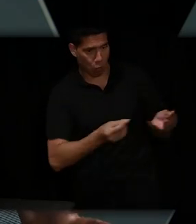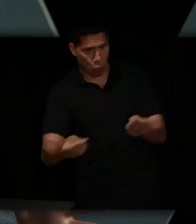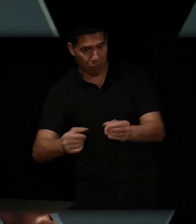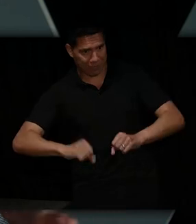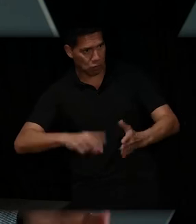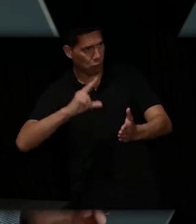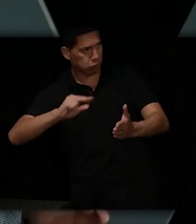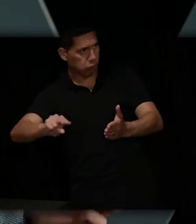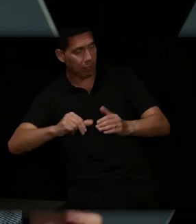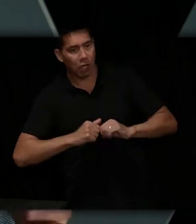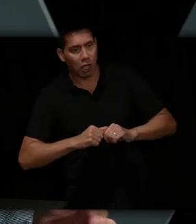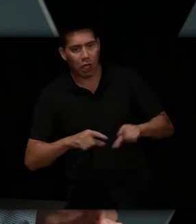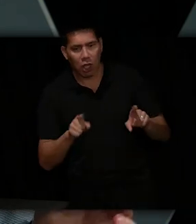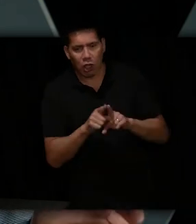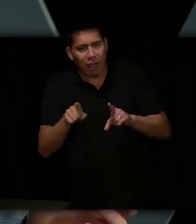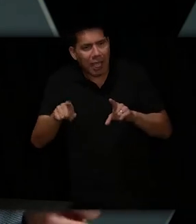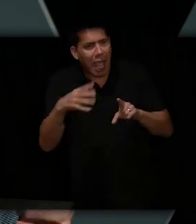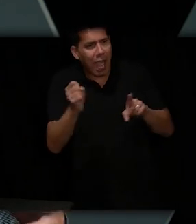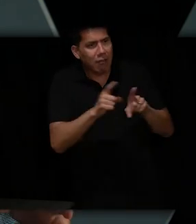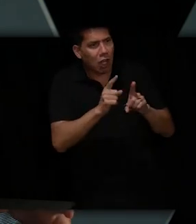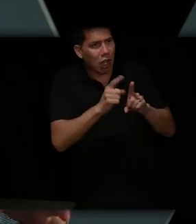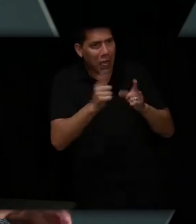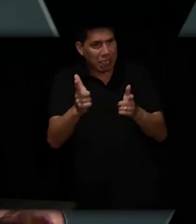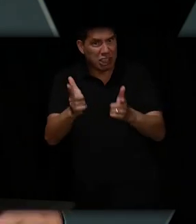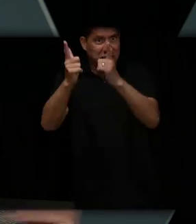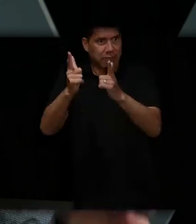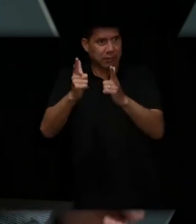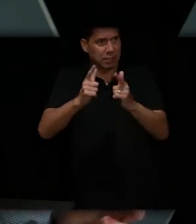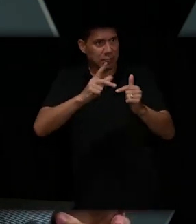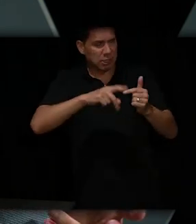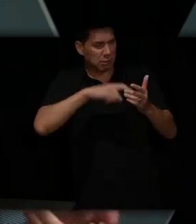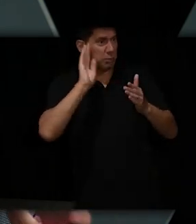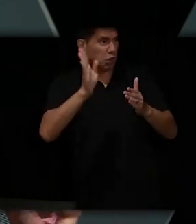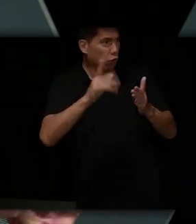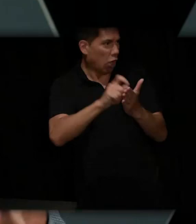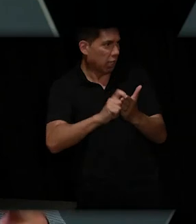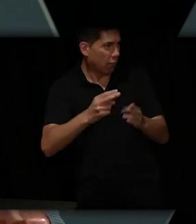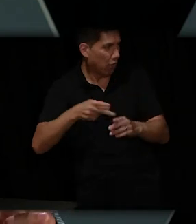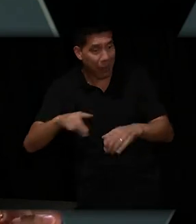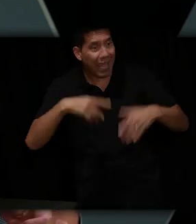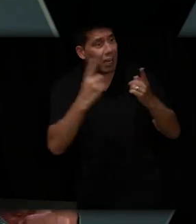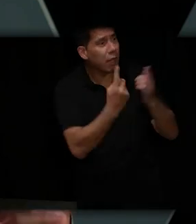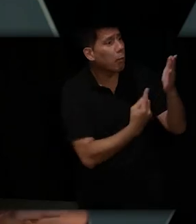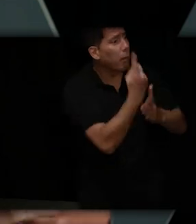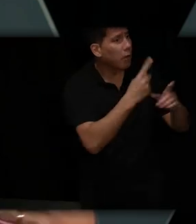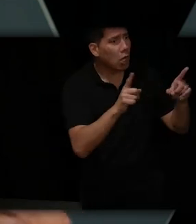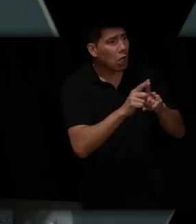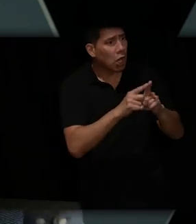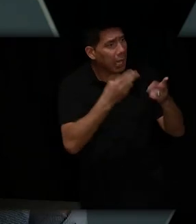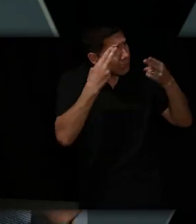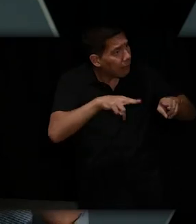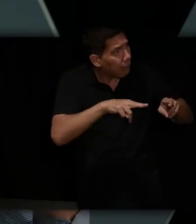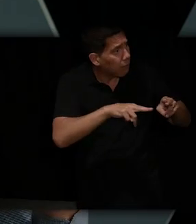of the Unions. He had chief speechwriters do that, writing, anything that could pop up, a death statement.